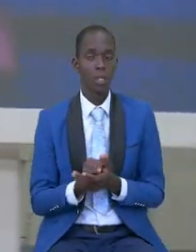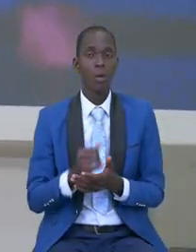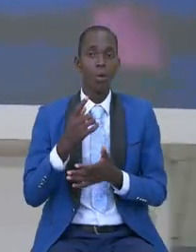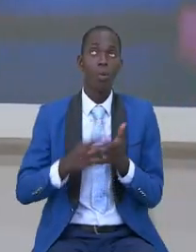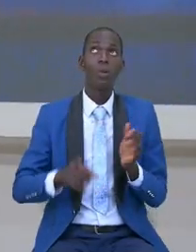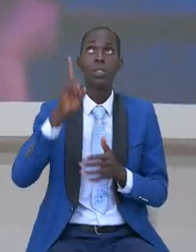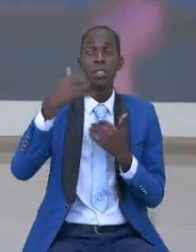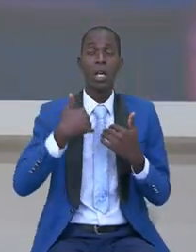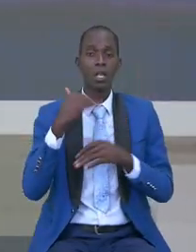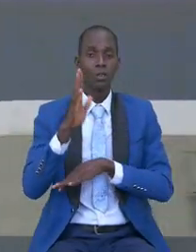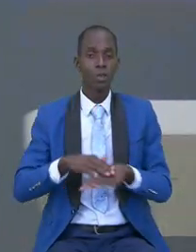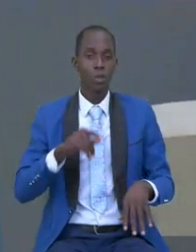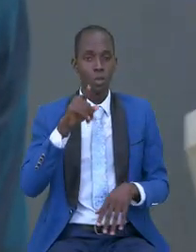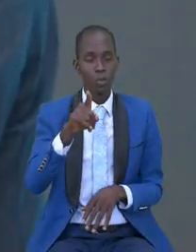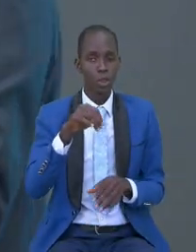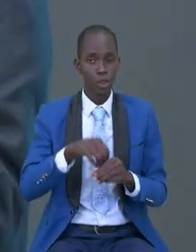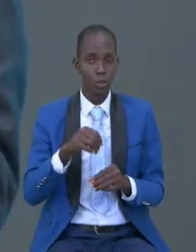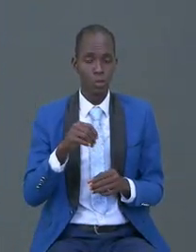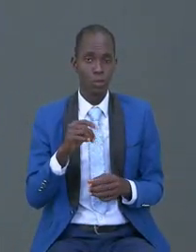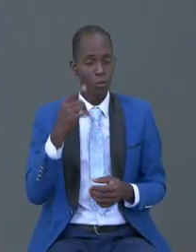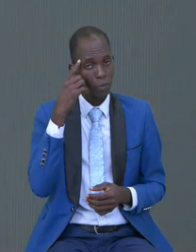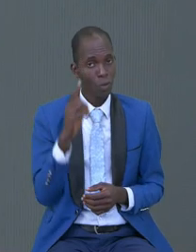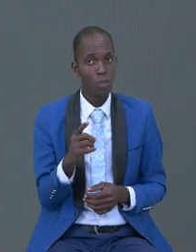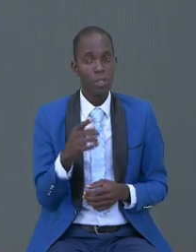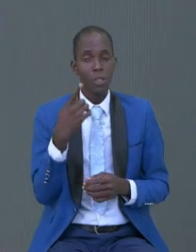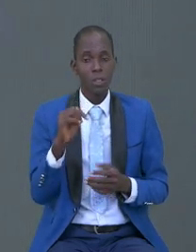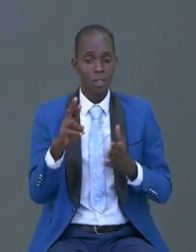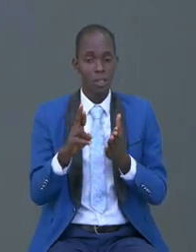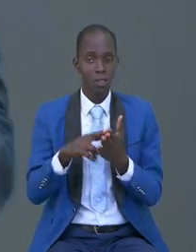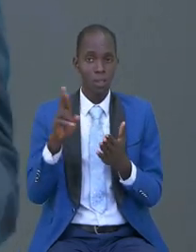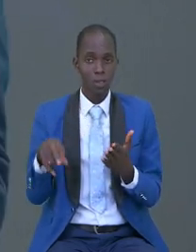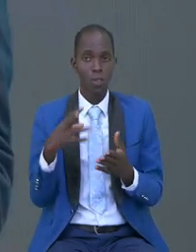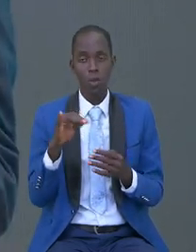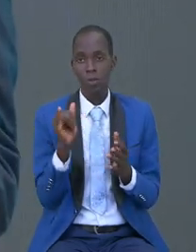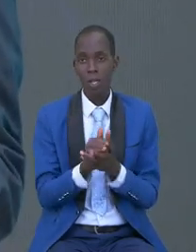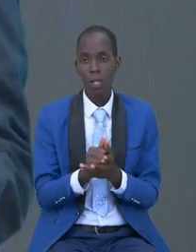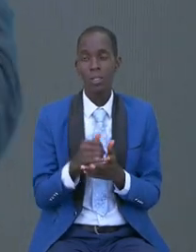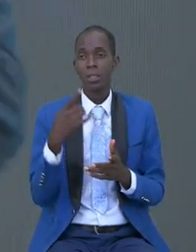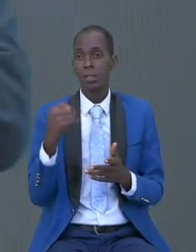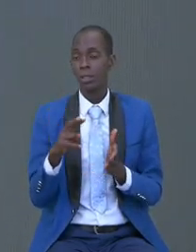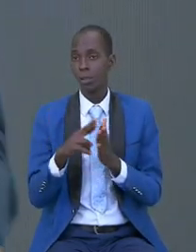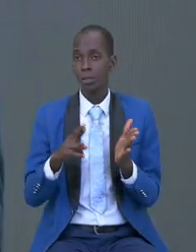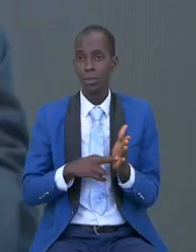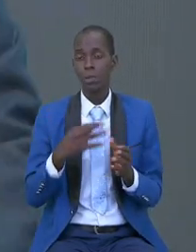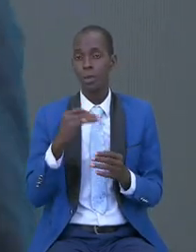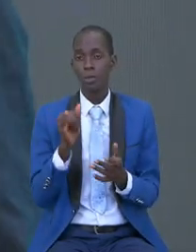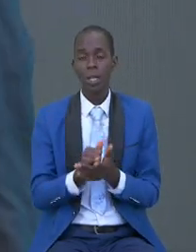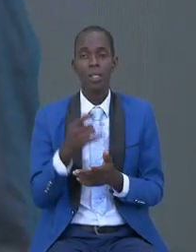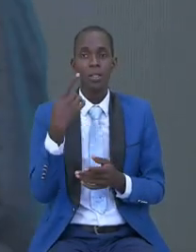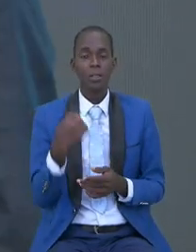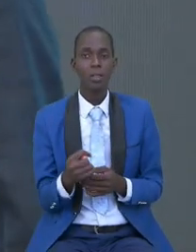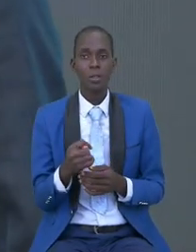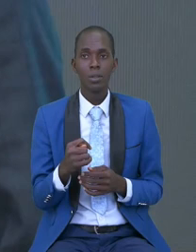to, the result of that, the outcome of that, the fruit of